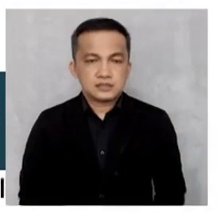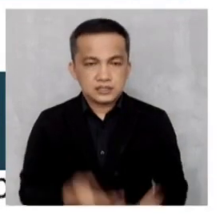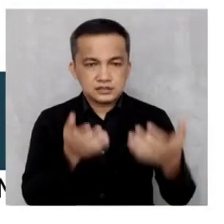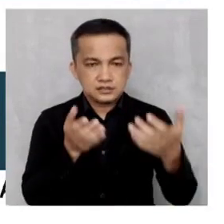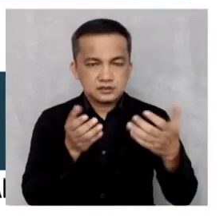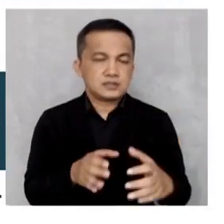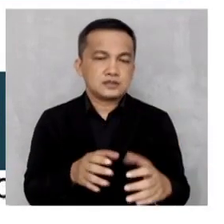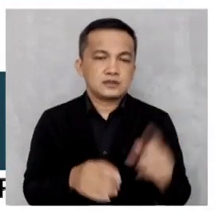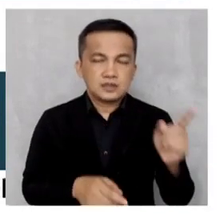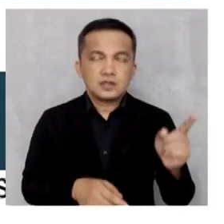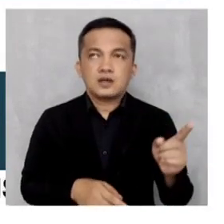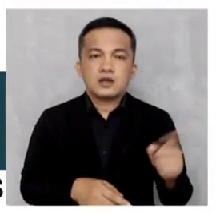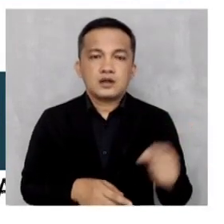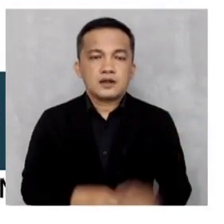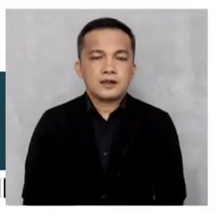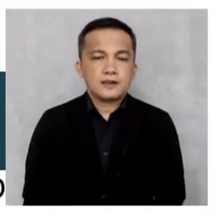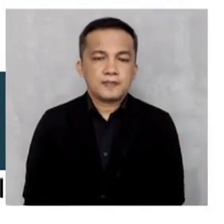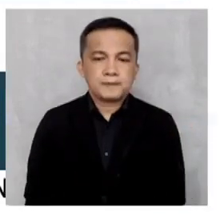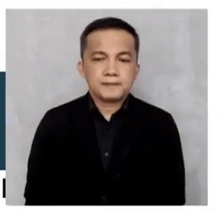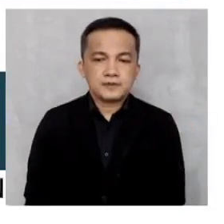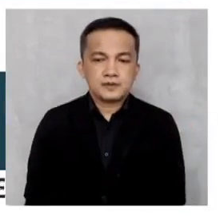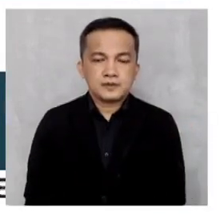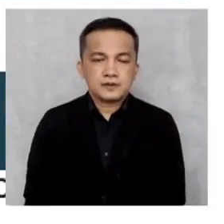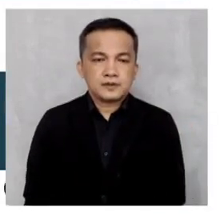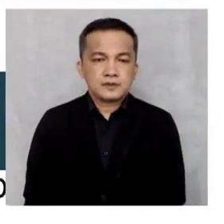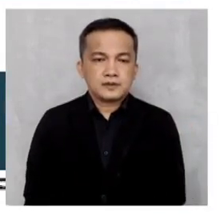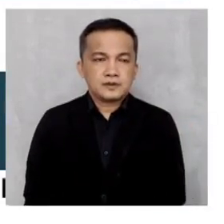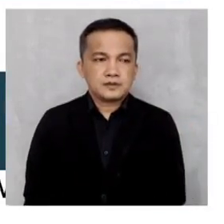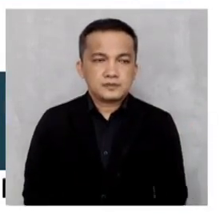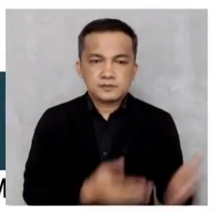to bring up